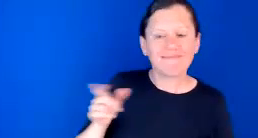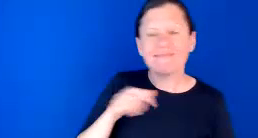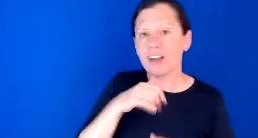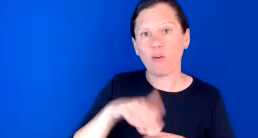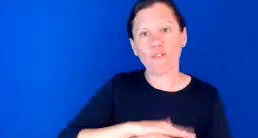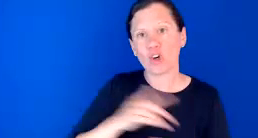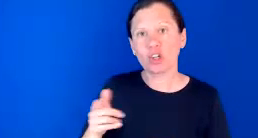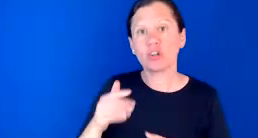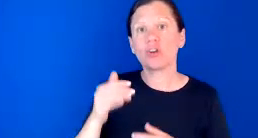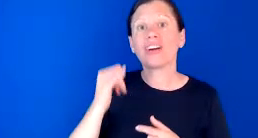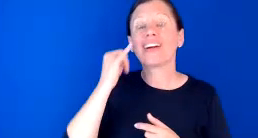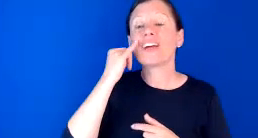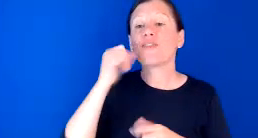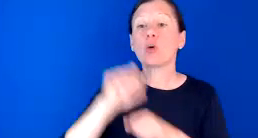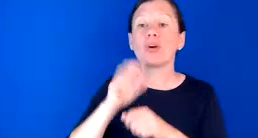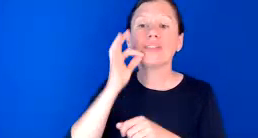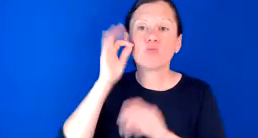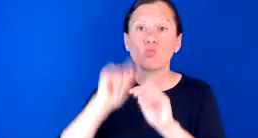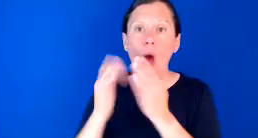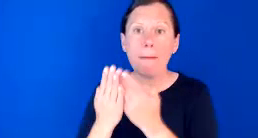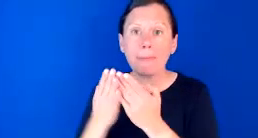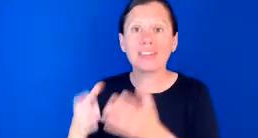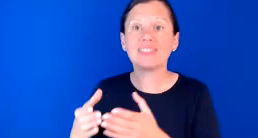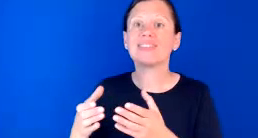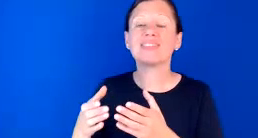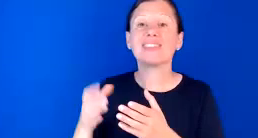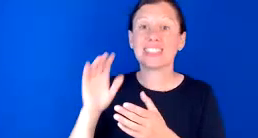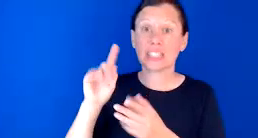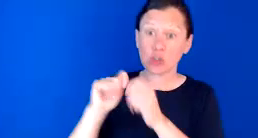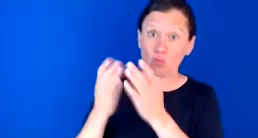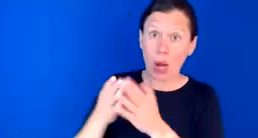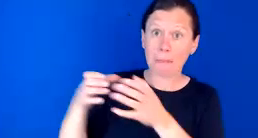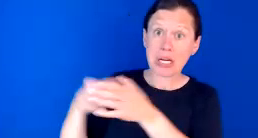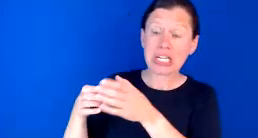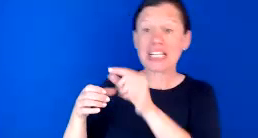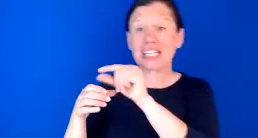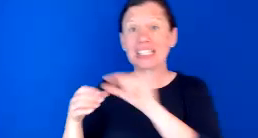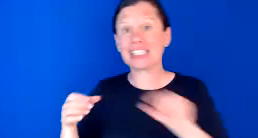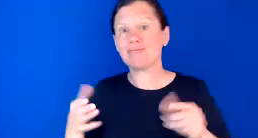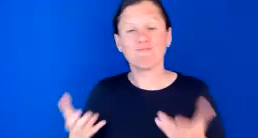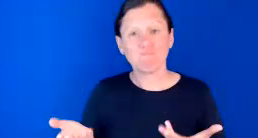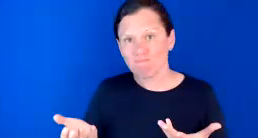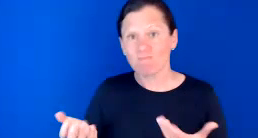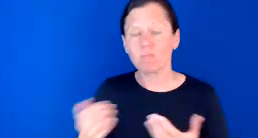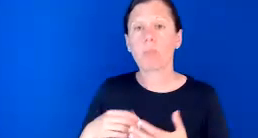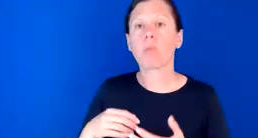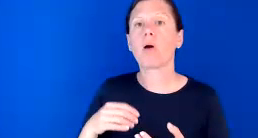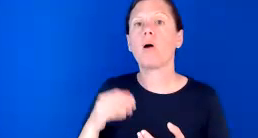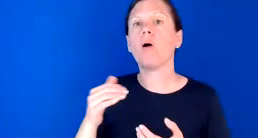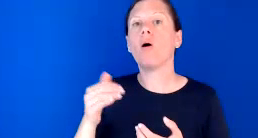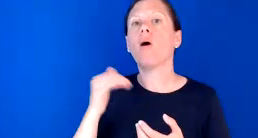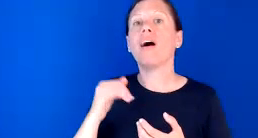tribes who are only included if the tribe opts in, self-employed people, they're only included if they opt